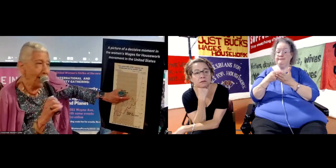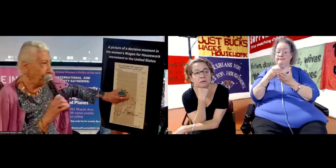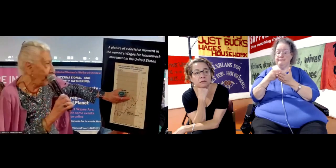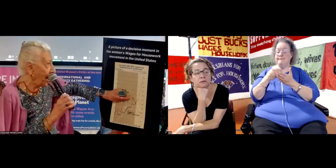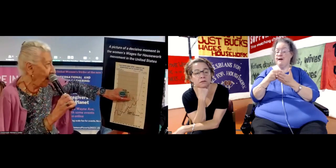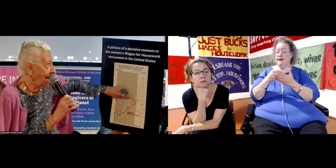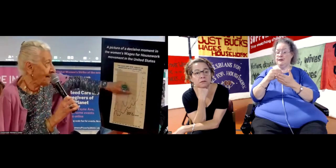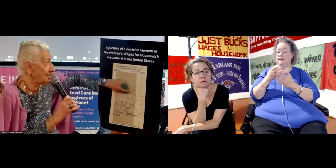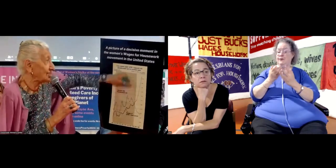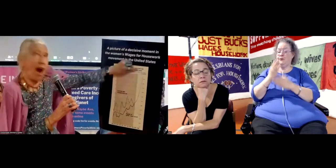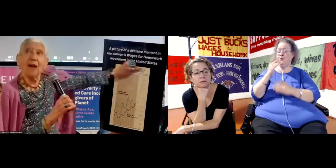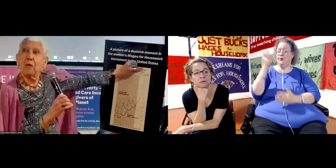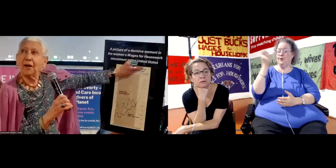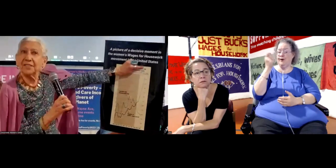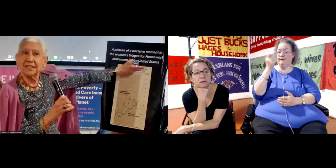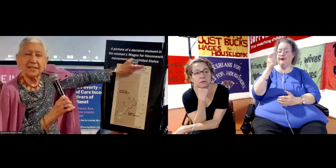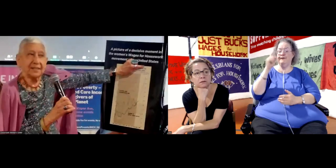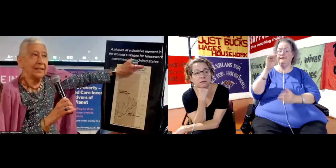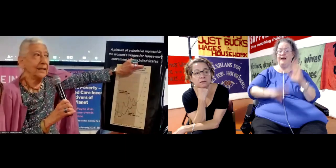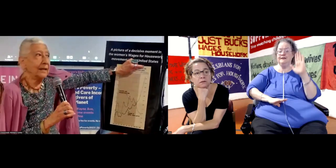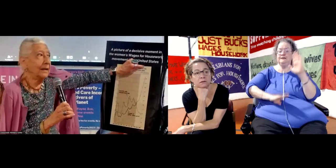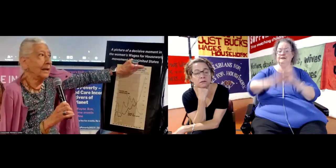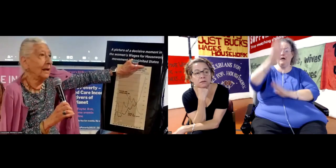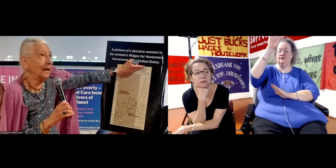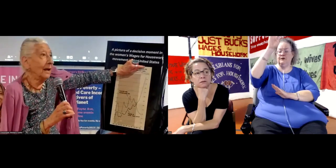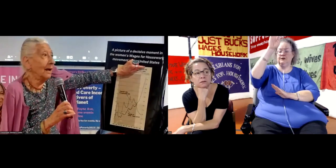of welfare skyrocketed.